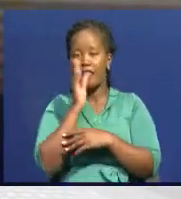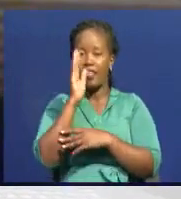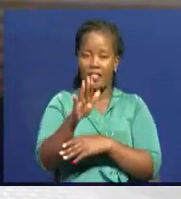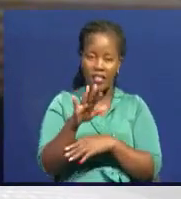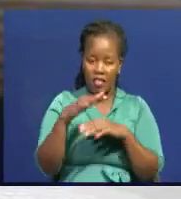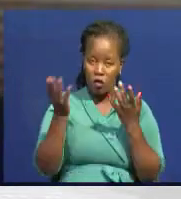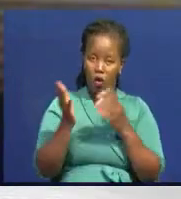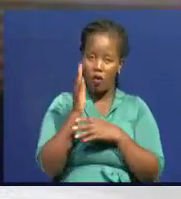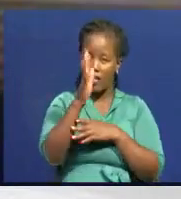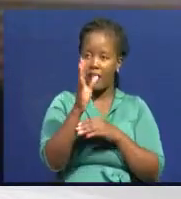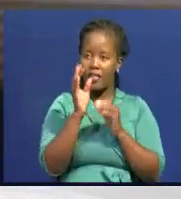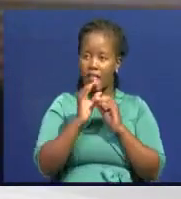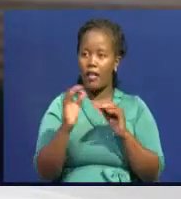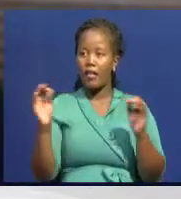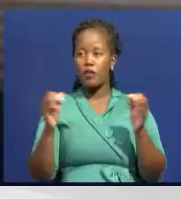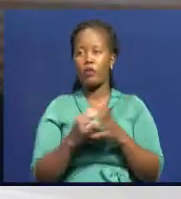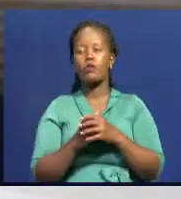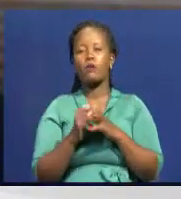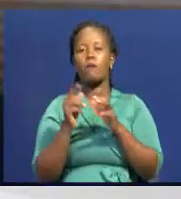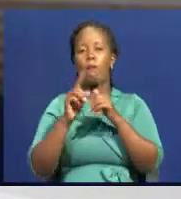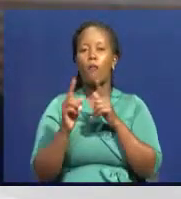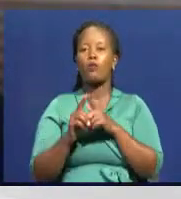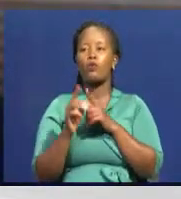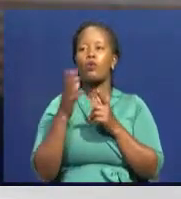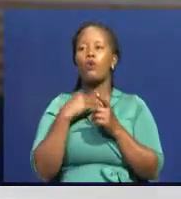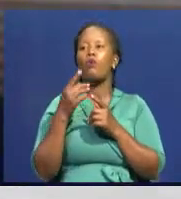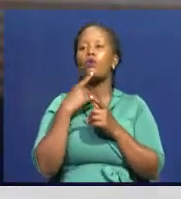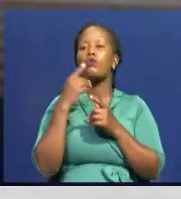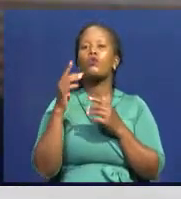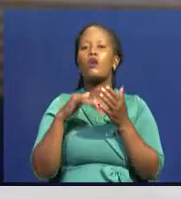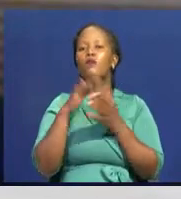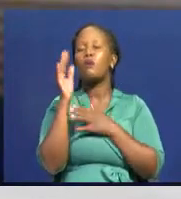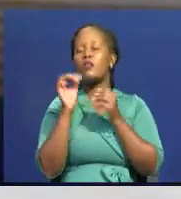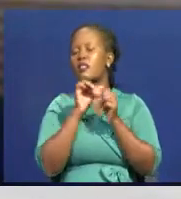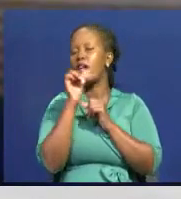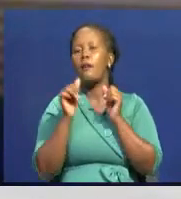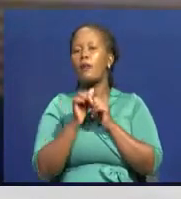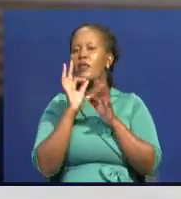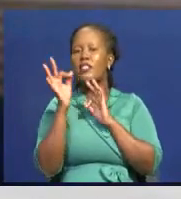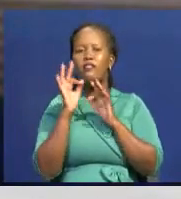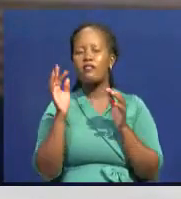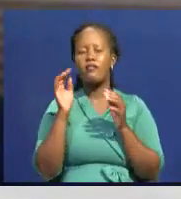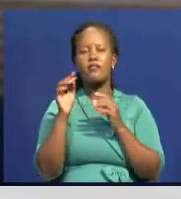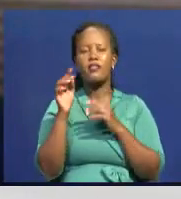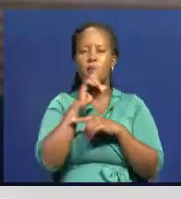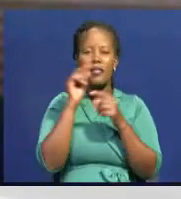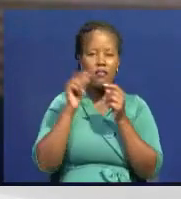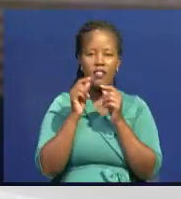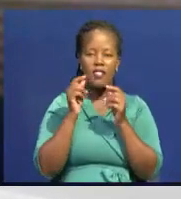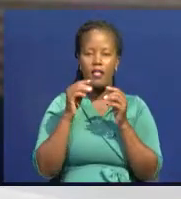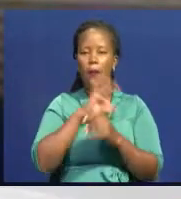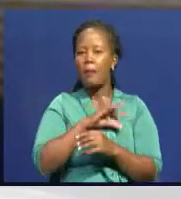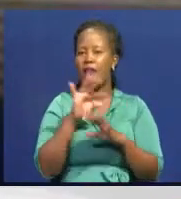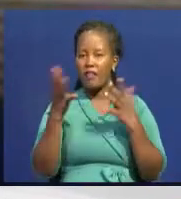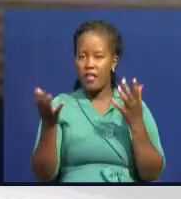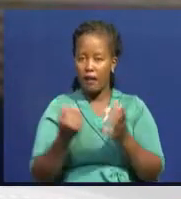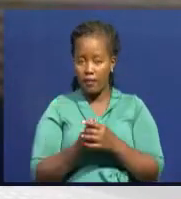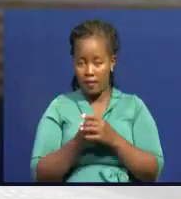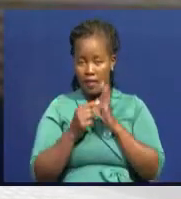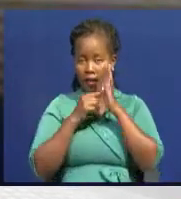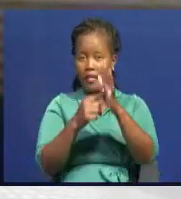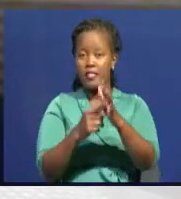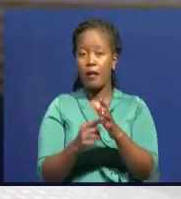I want at some point to talk more about indirectly. If you go to Israel, if you visited